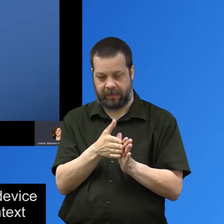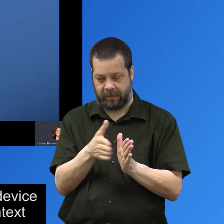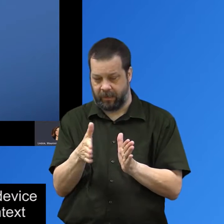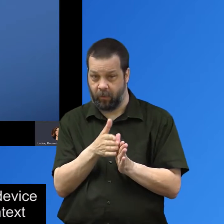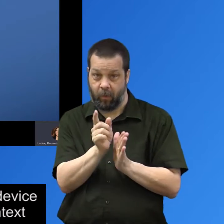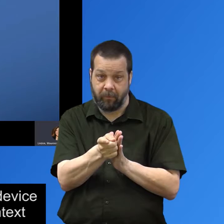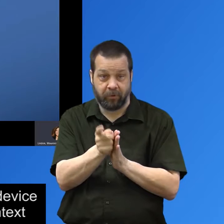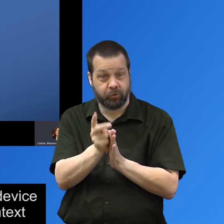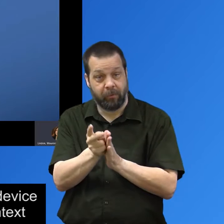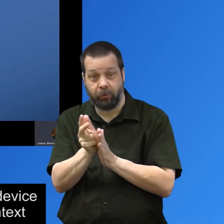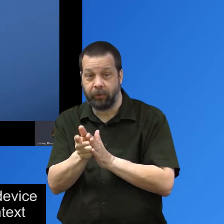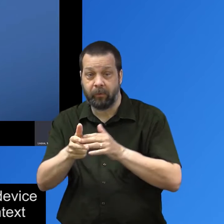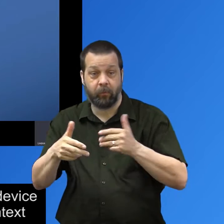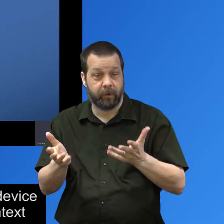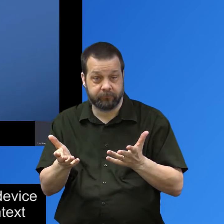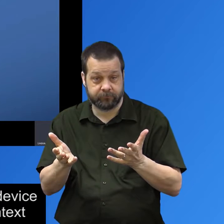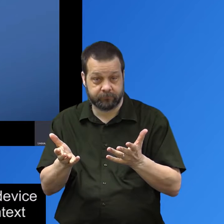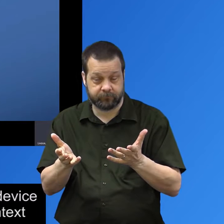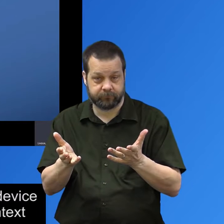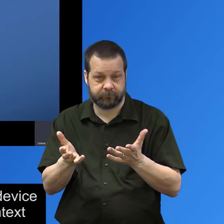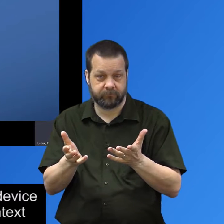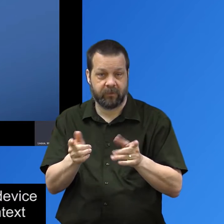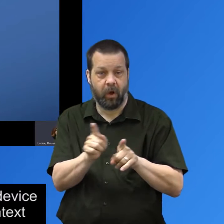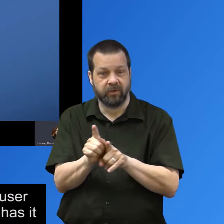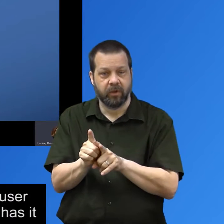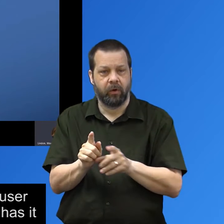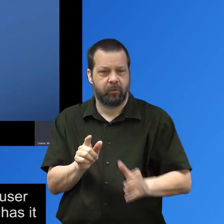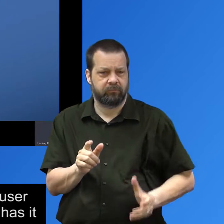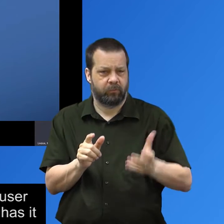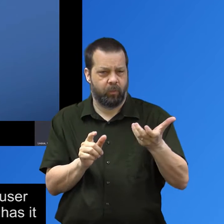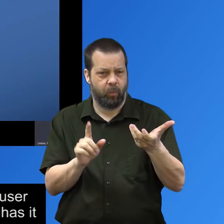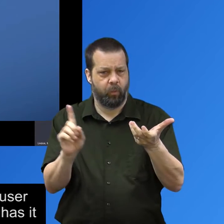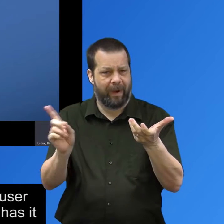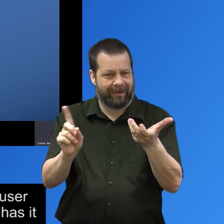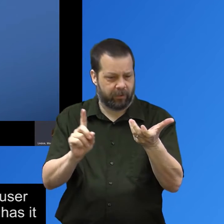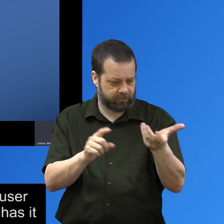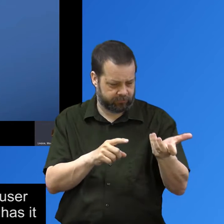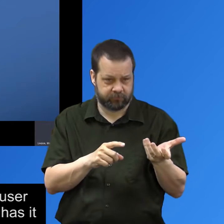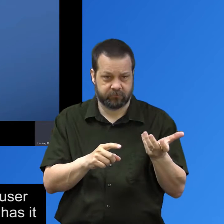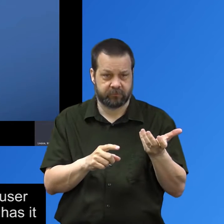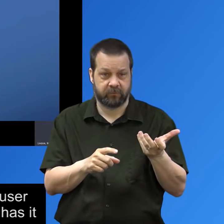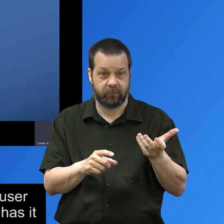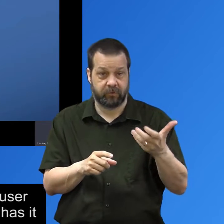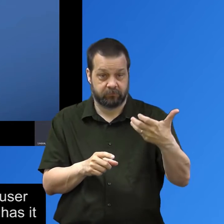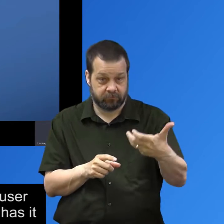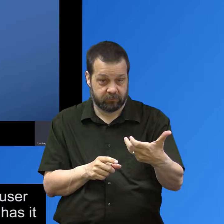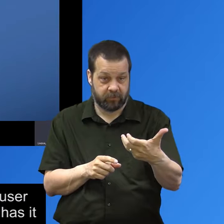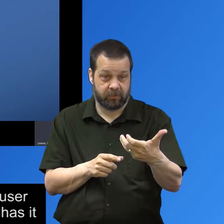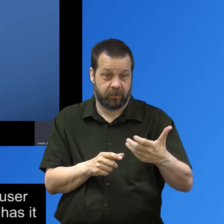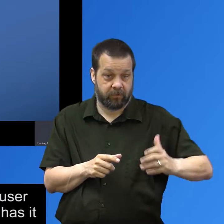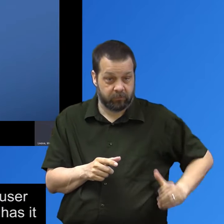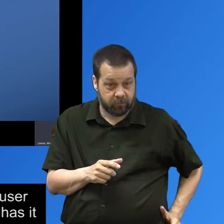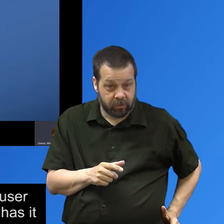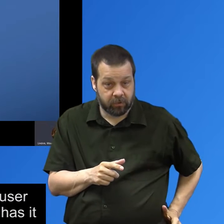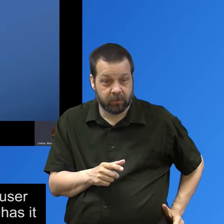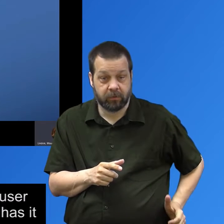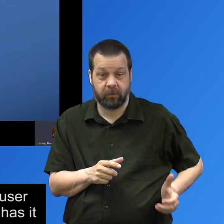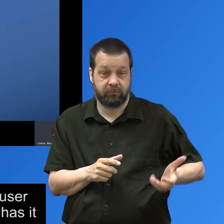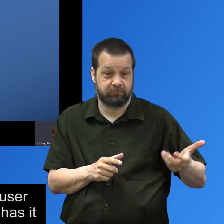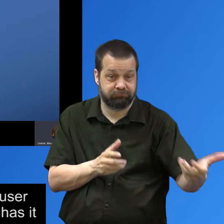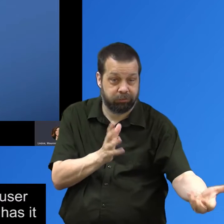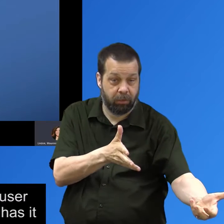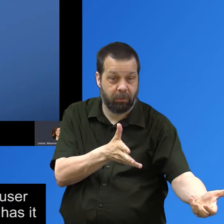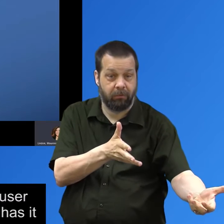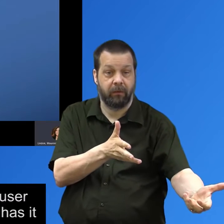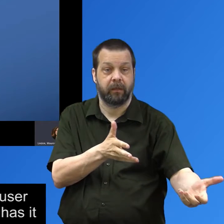of the device through accelerometer readings to give us some context for the participant's response. For example, does the user have the